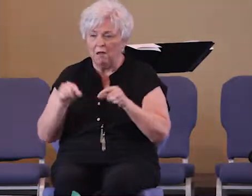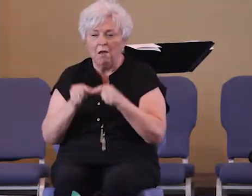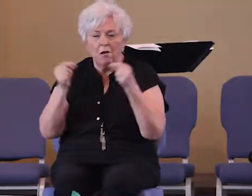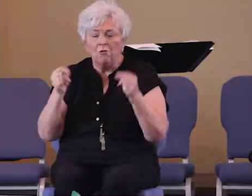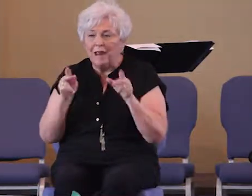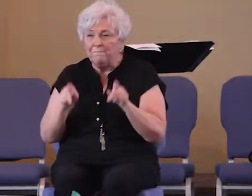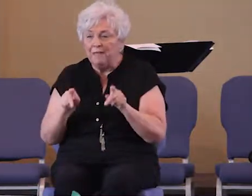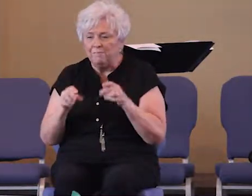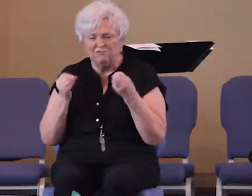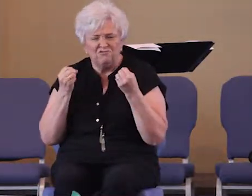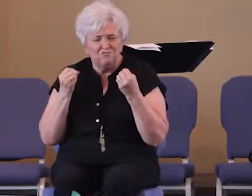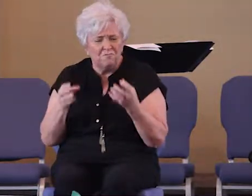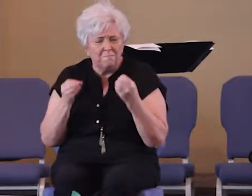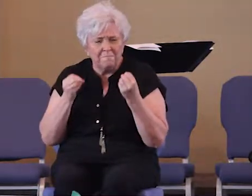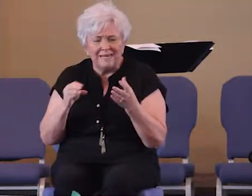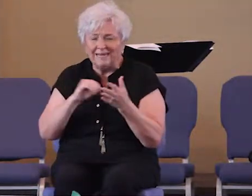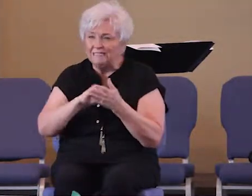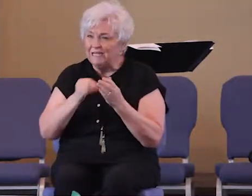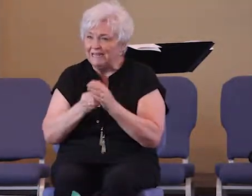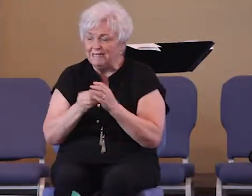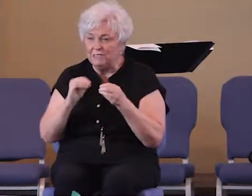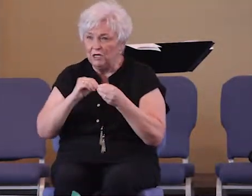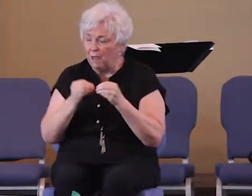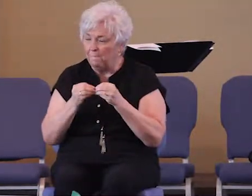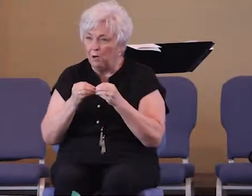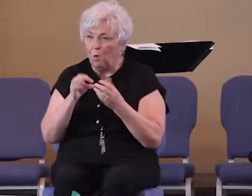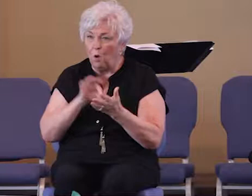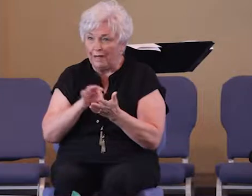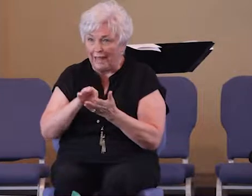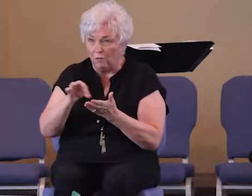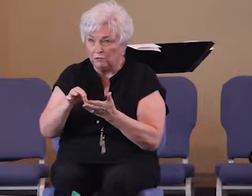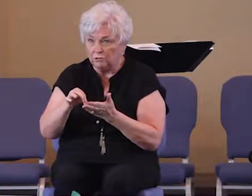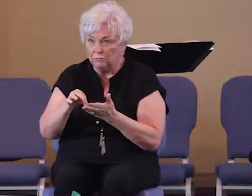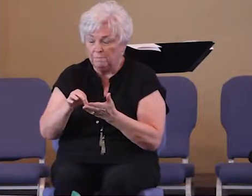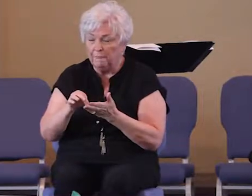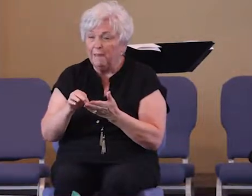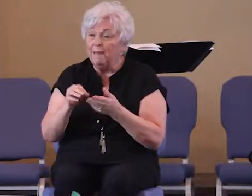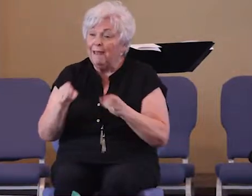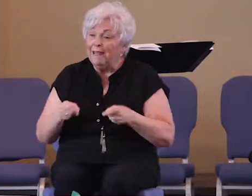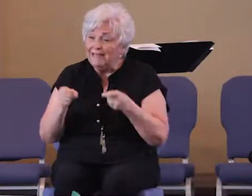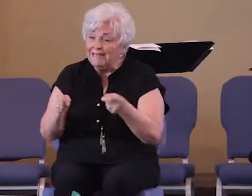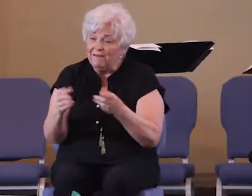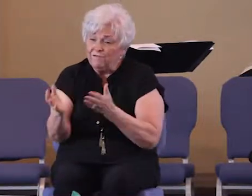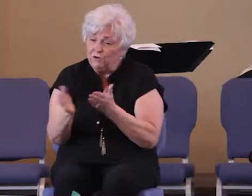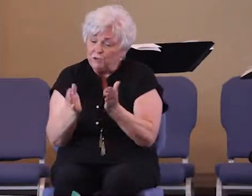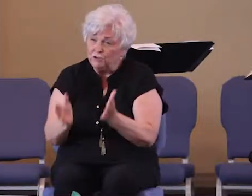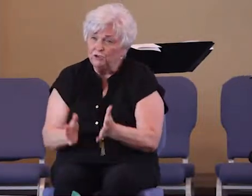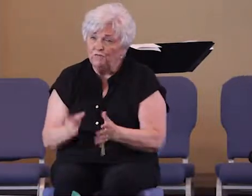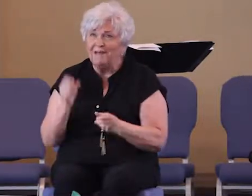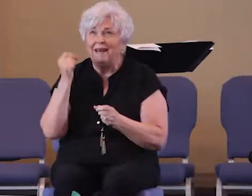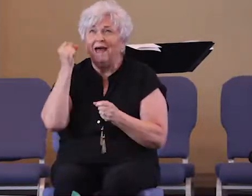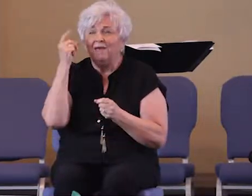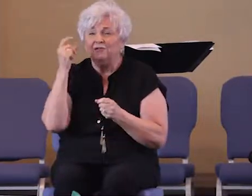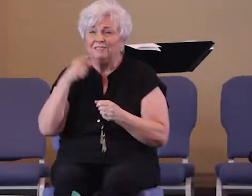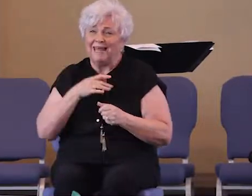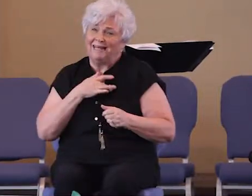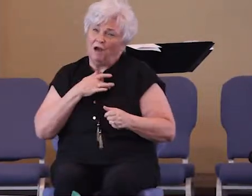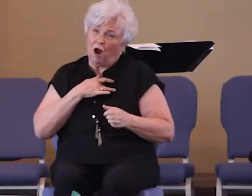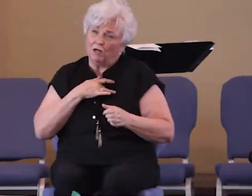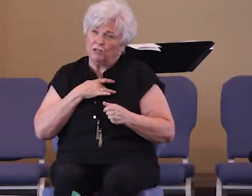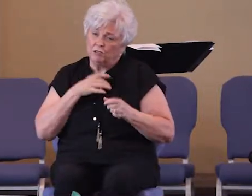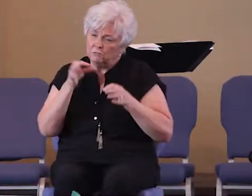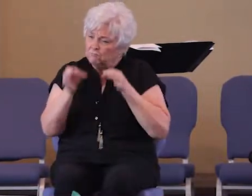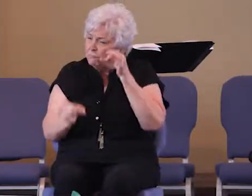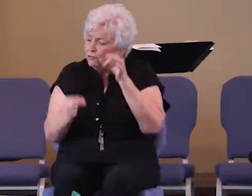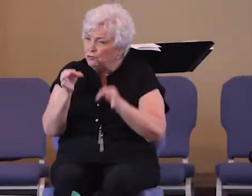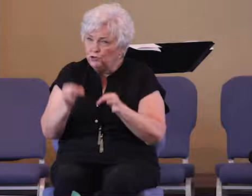many to be numbered or counted. So give your servant an understanding heart to judge your people, to discern